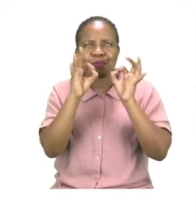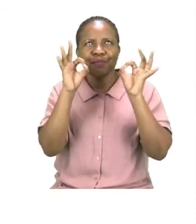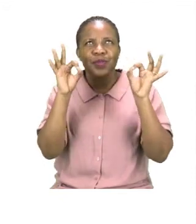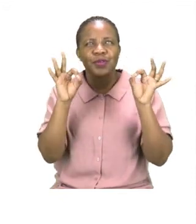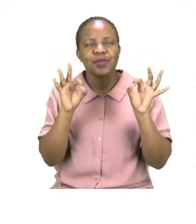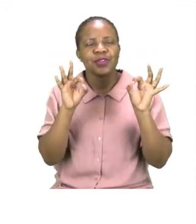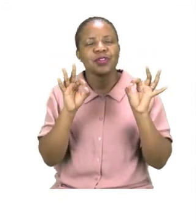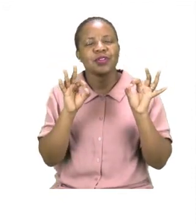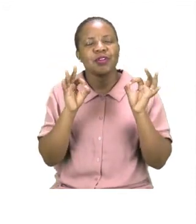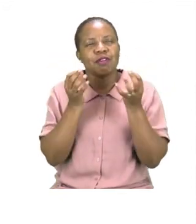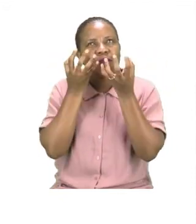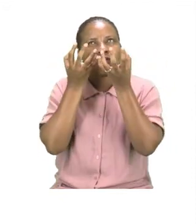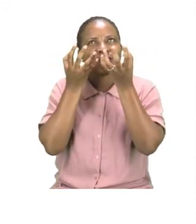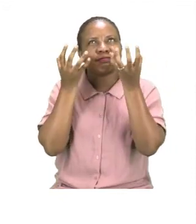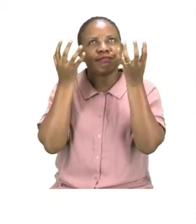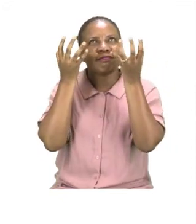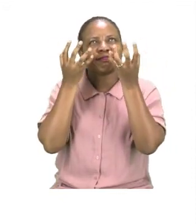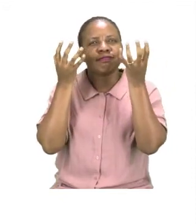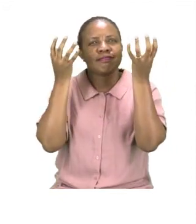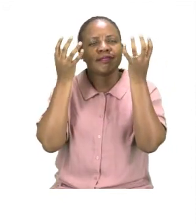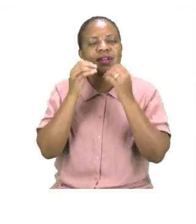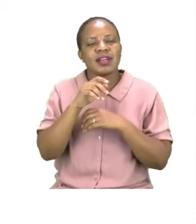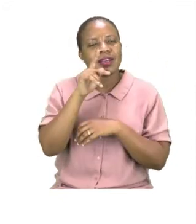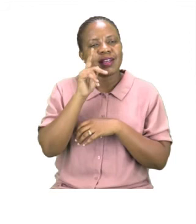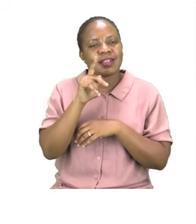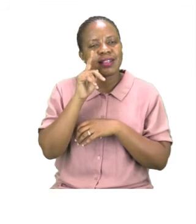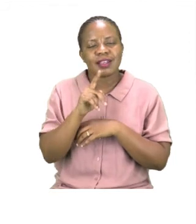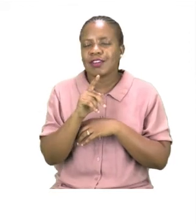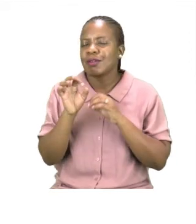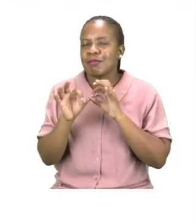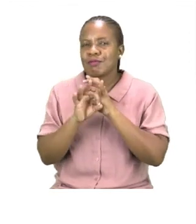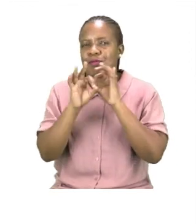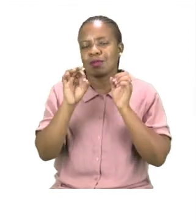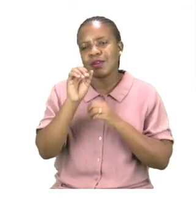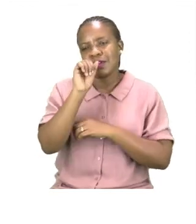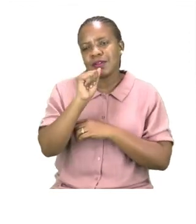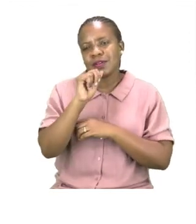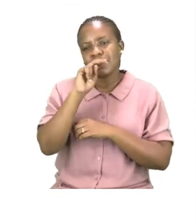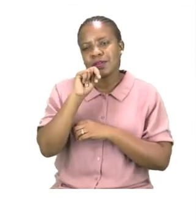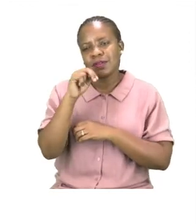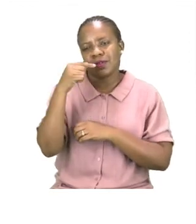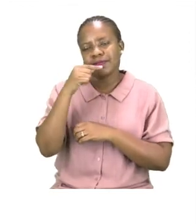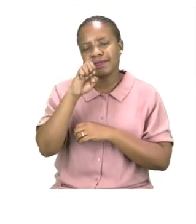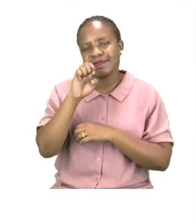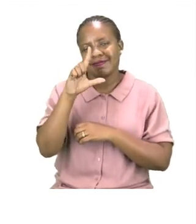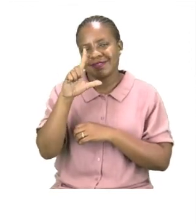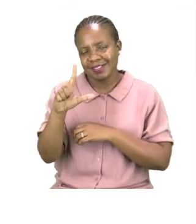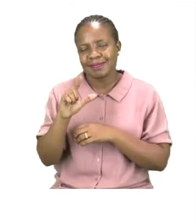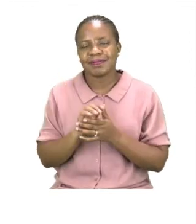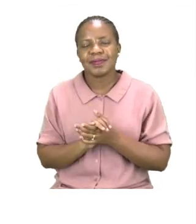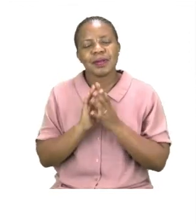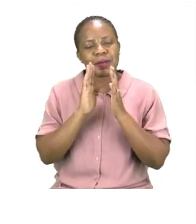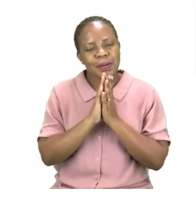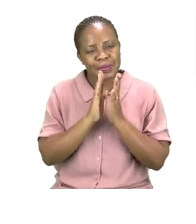in the sky. Make sure that you colour everything correctly with the